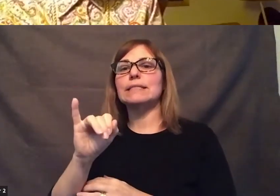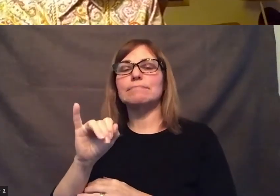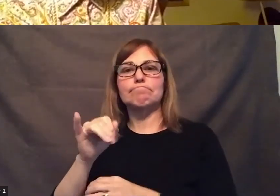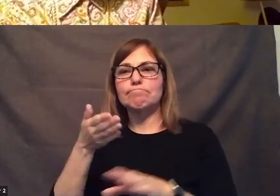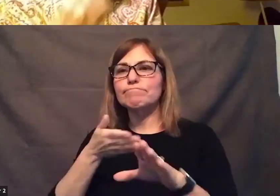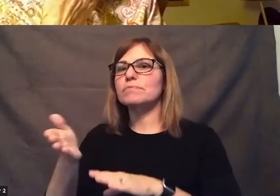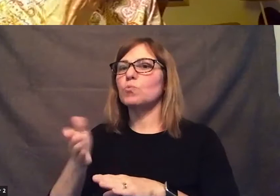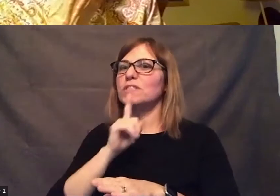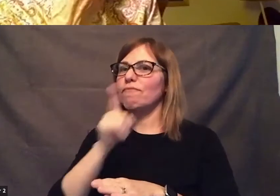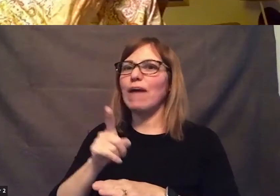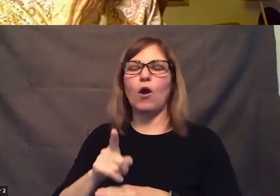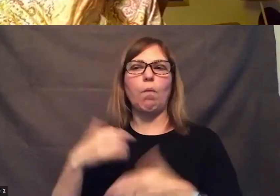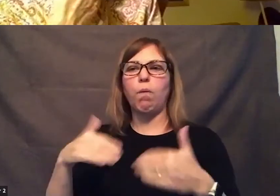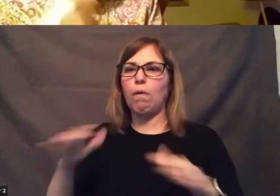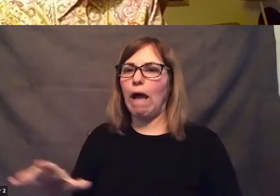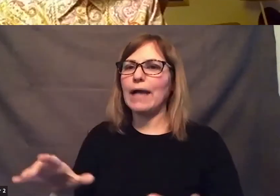at that time.